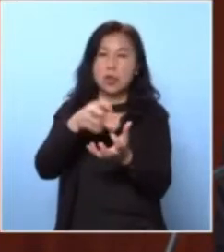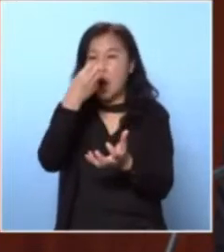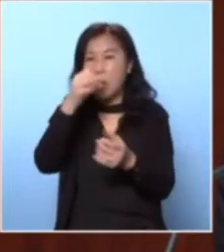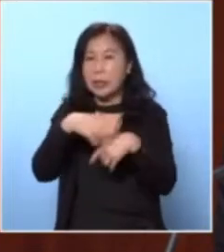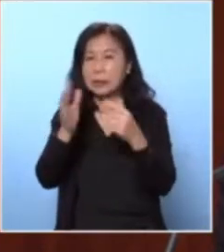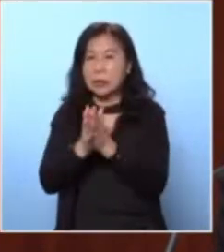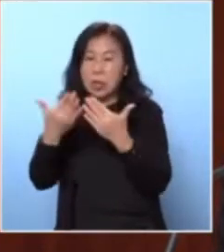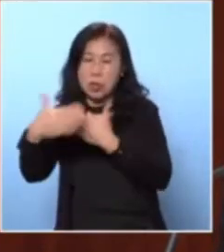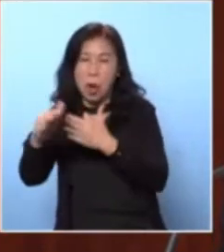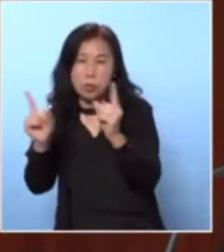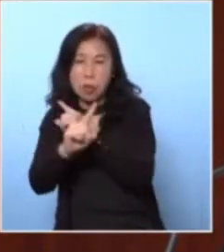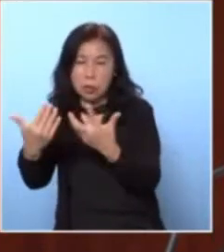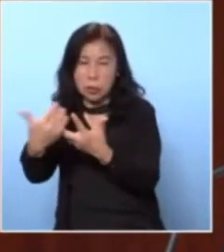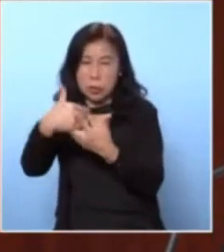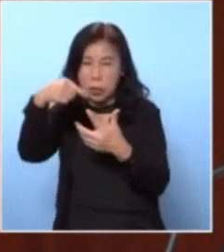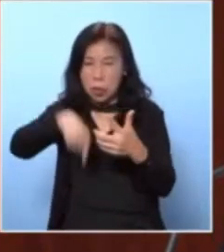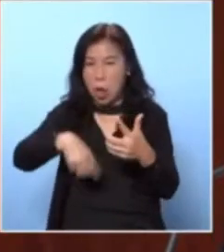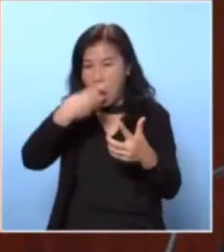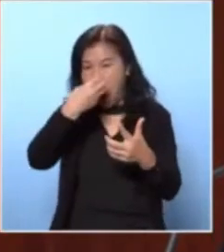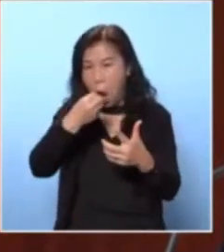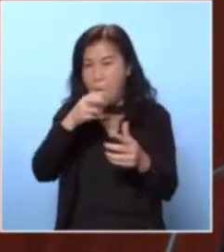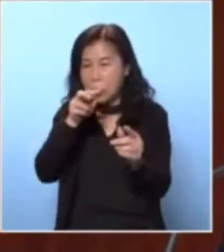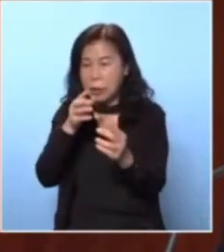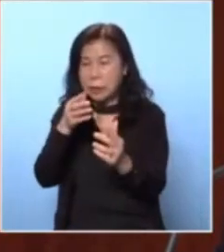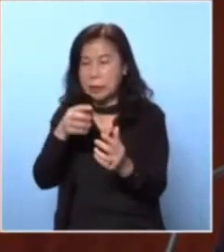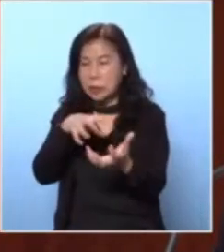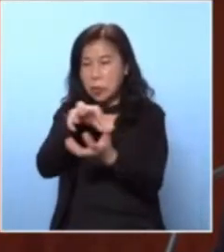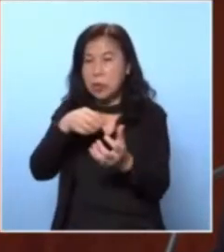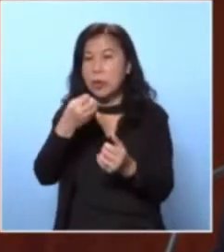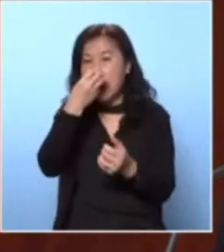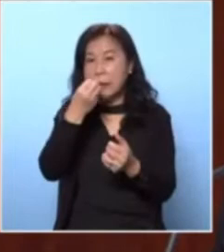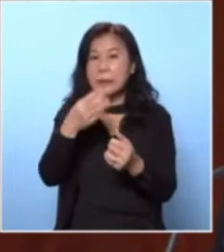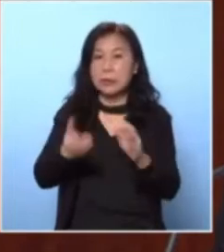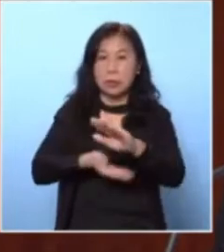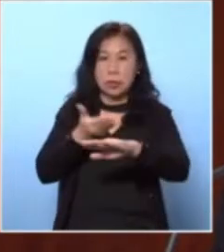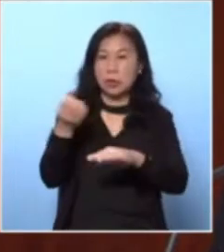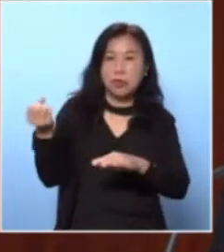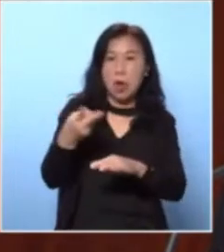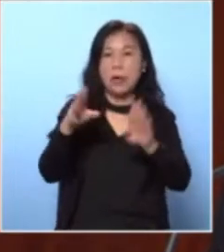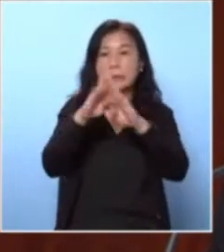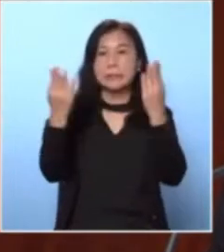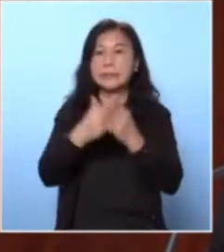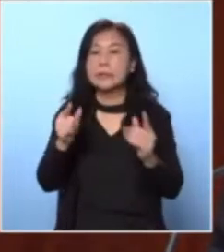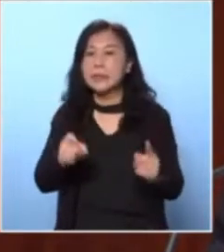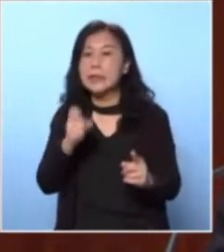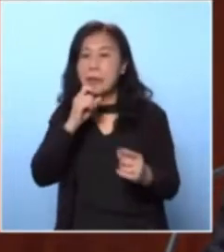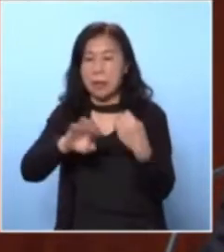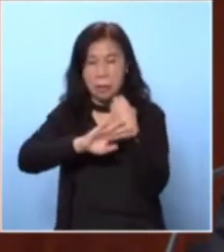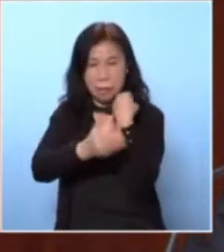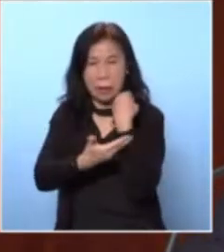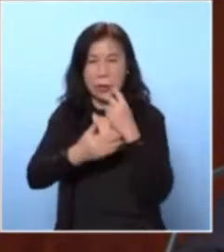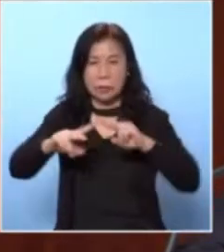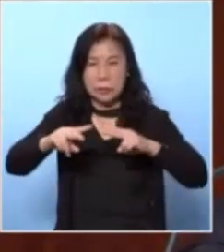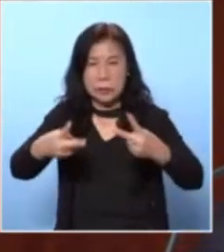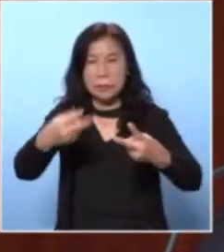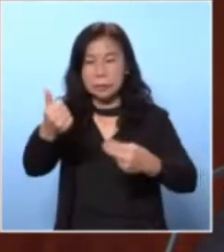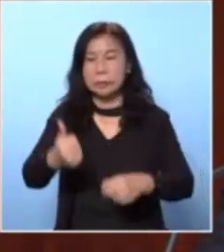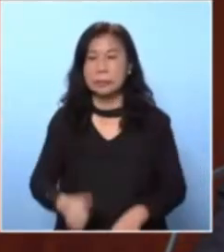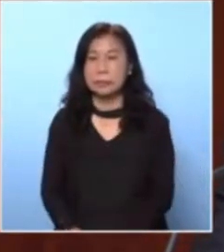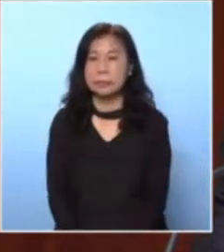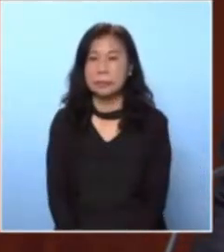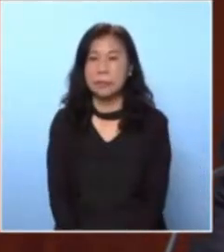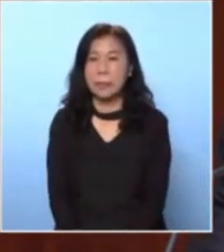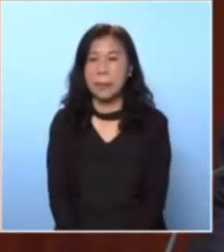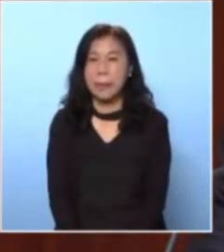system safeguards the Hong Kong SAR's governance system. Hong Kong is back on the path to progress.